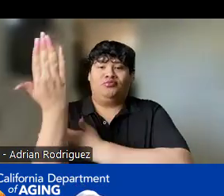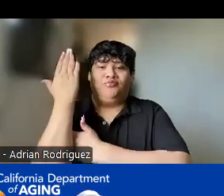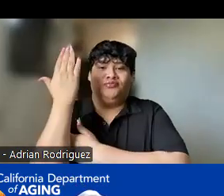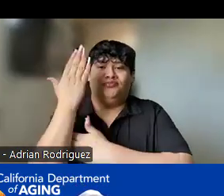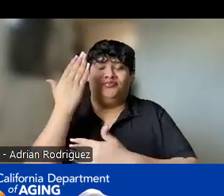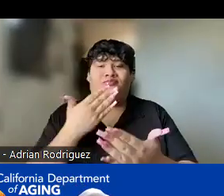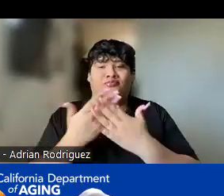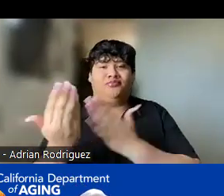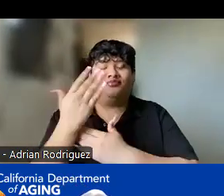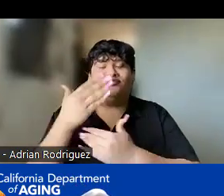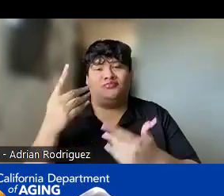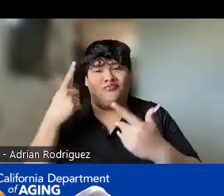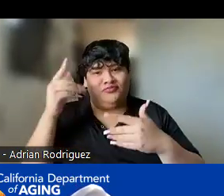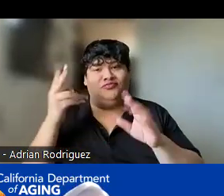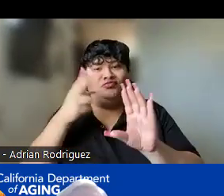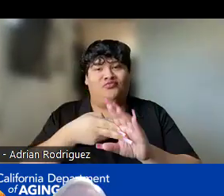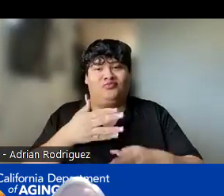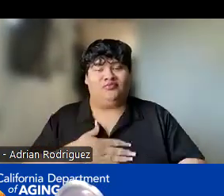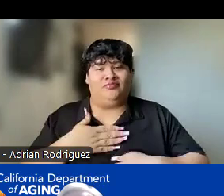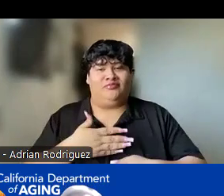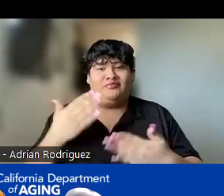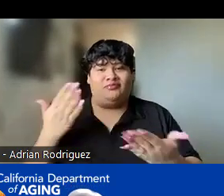Thank you for joining us. We have just started the webinar.